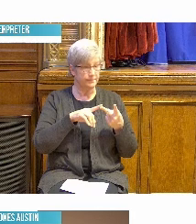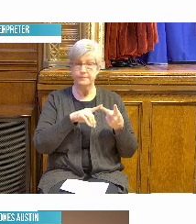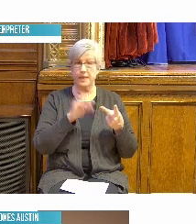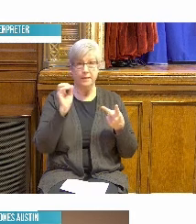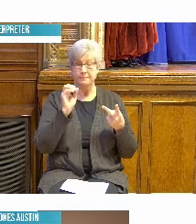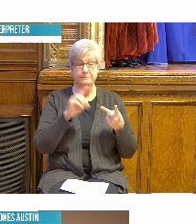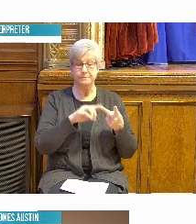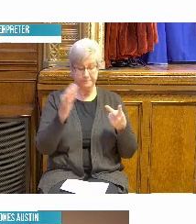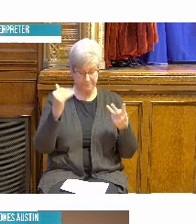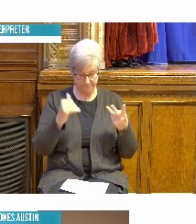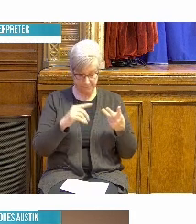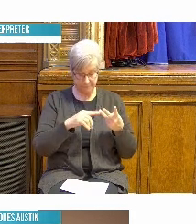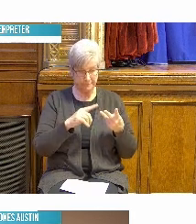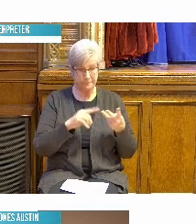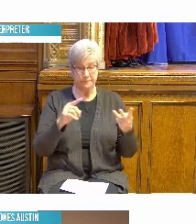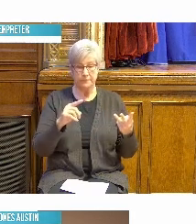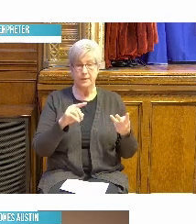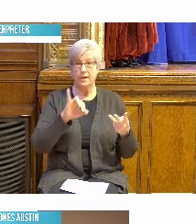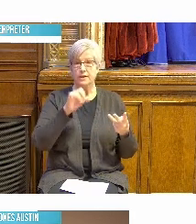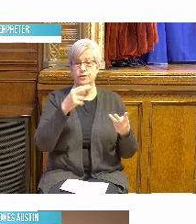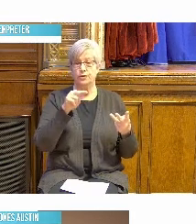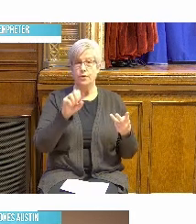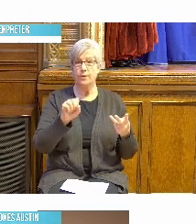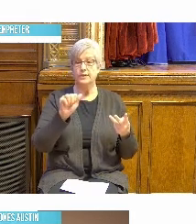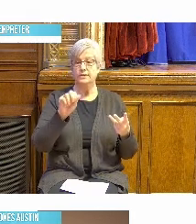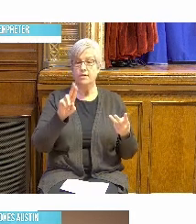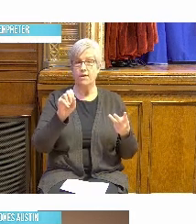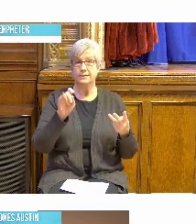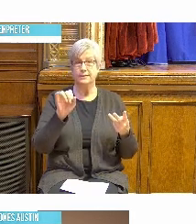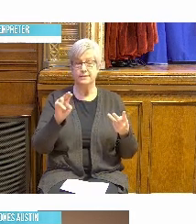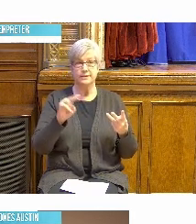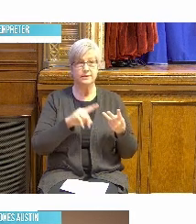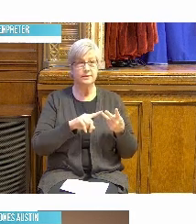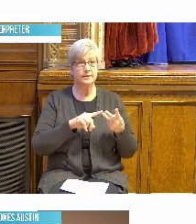None. Commissioner Jones Austin,